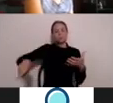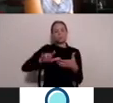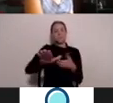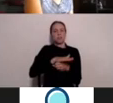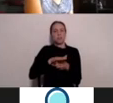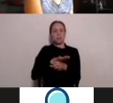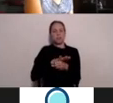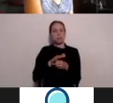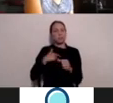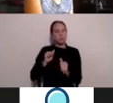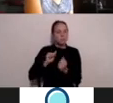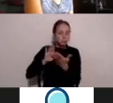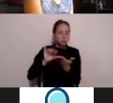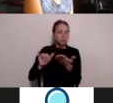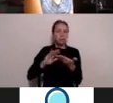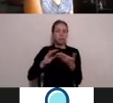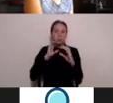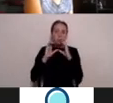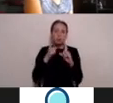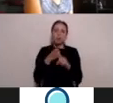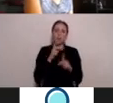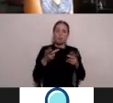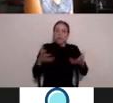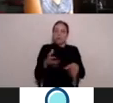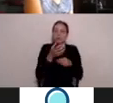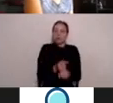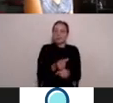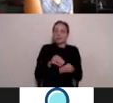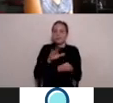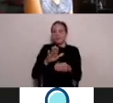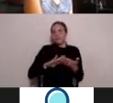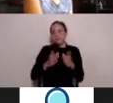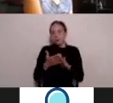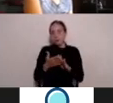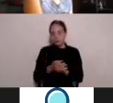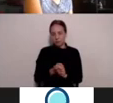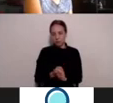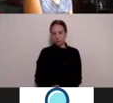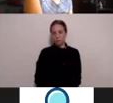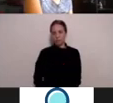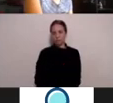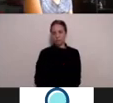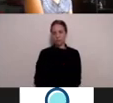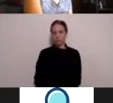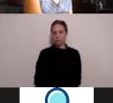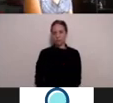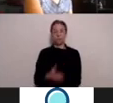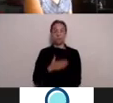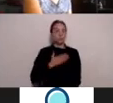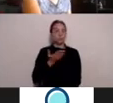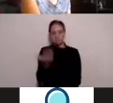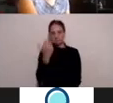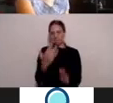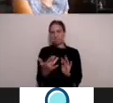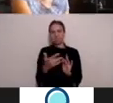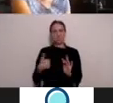that communication from trusted sources like within large or smaller communities. So please feel free to get in touch with me if you're